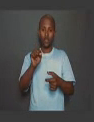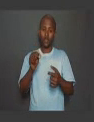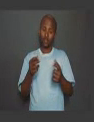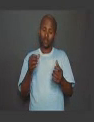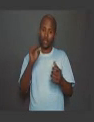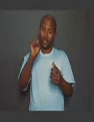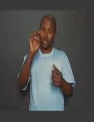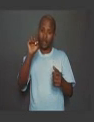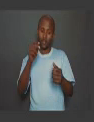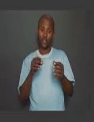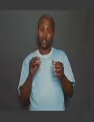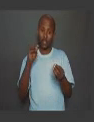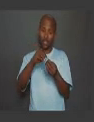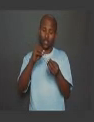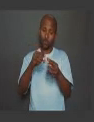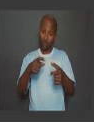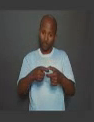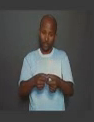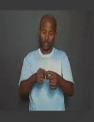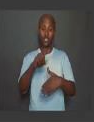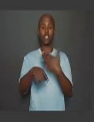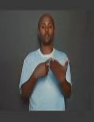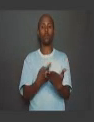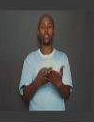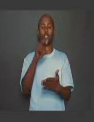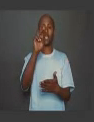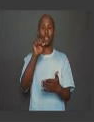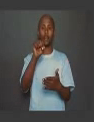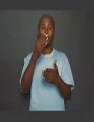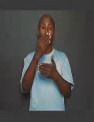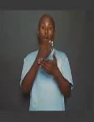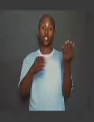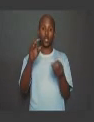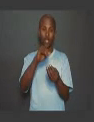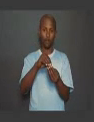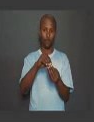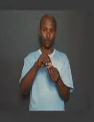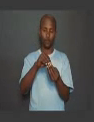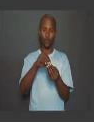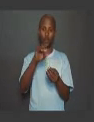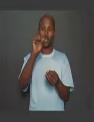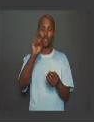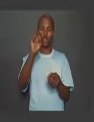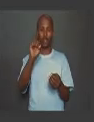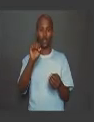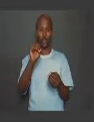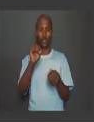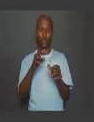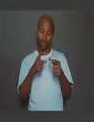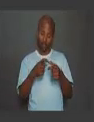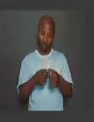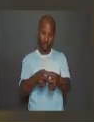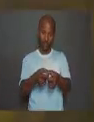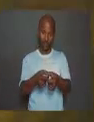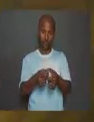infinity. Therefore, the nth partial sum Sn is